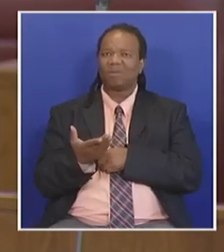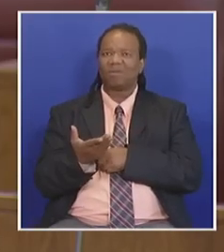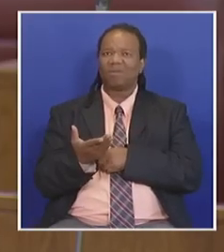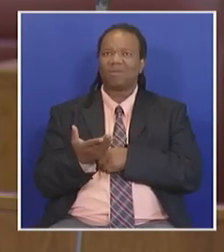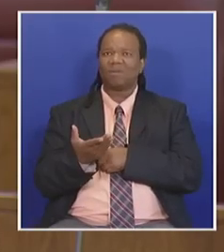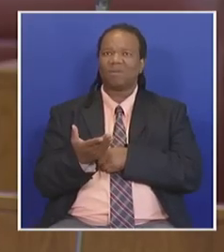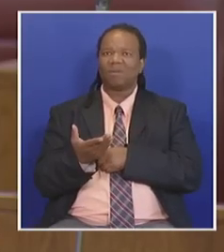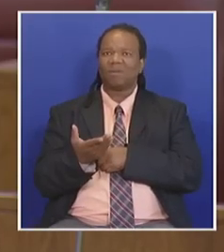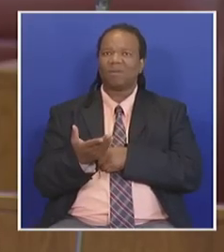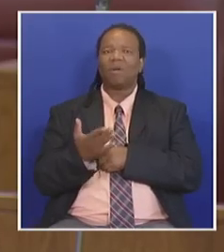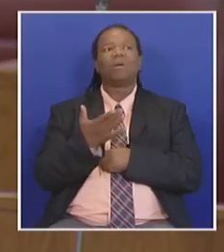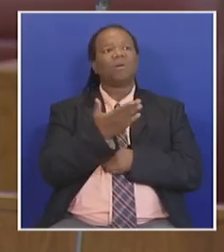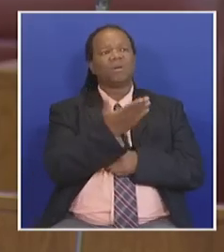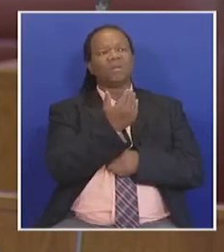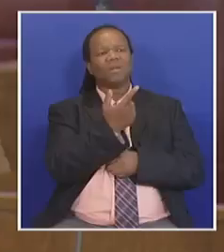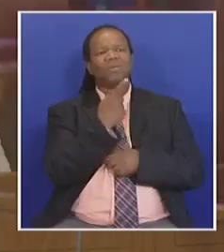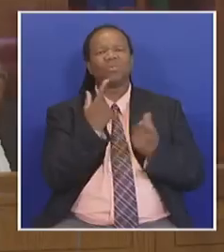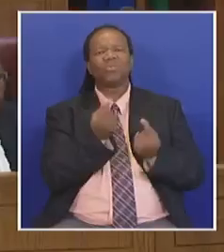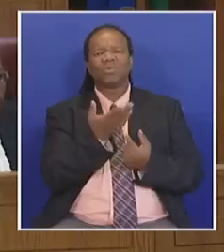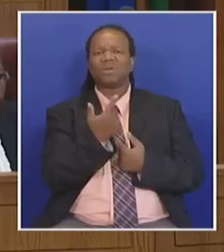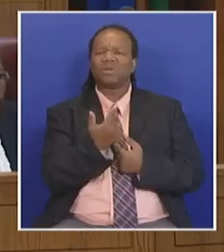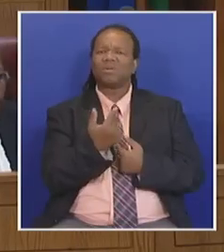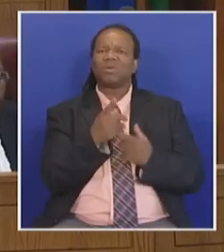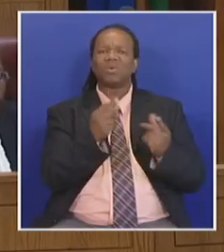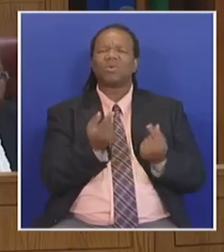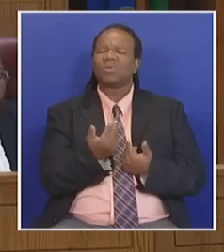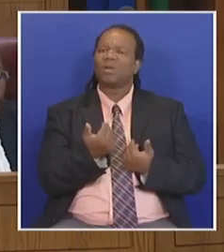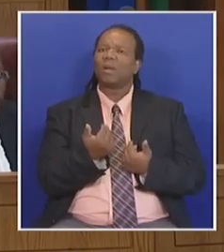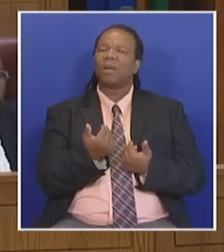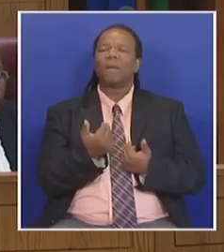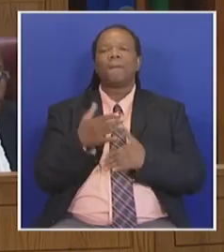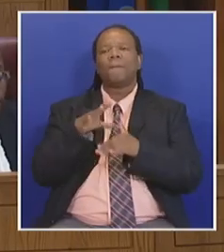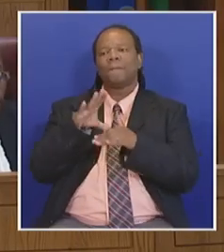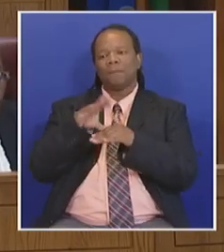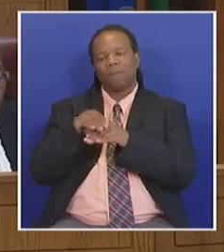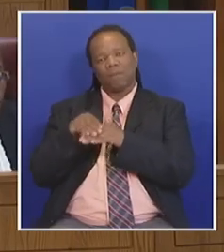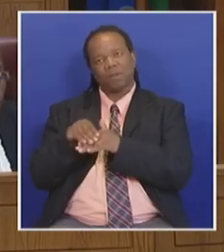I'll take direction from you. Honourable members. I'll take direction from you, Chairperson.